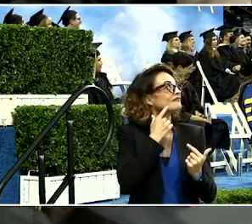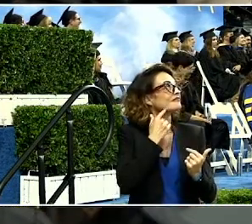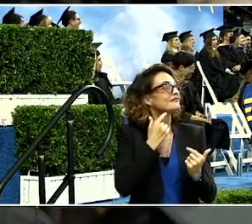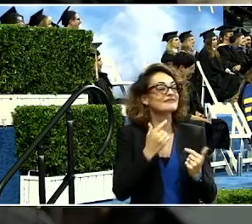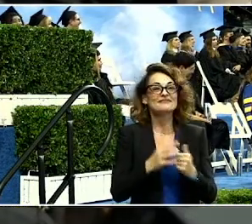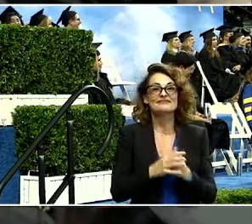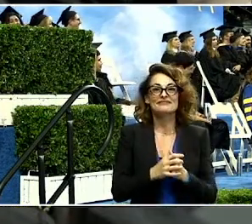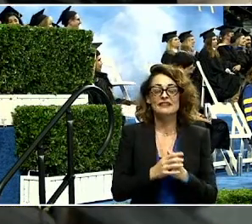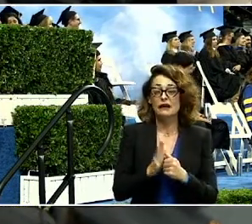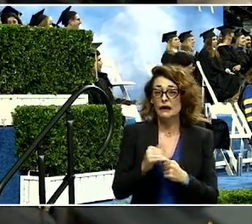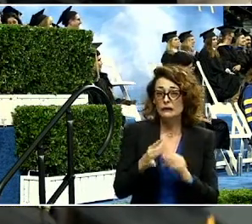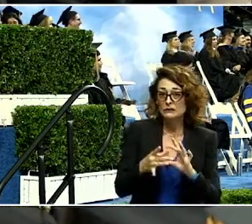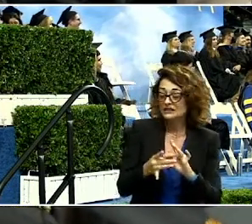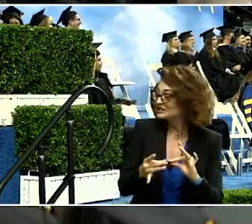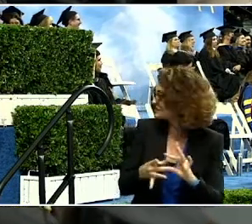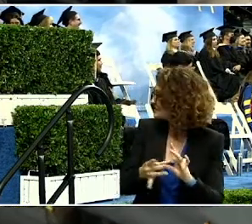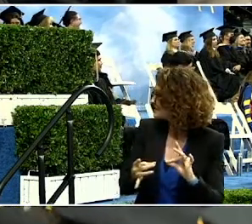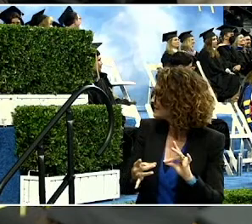Did I mention